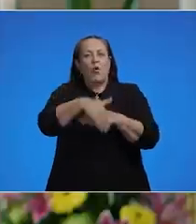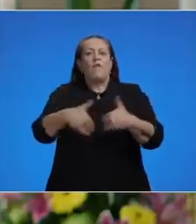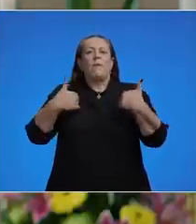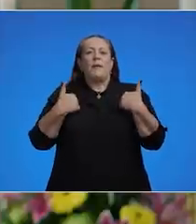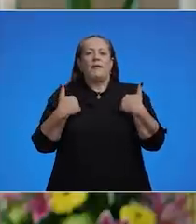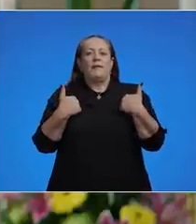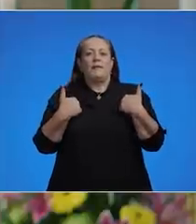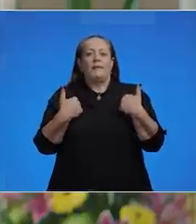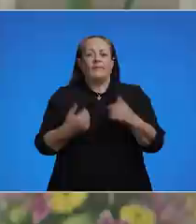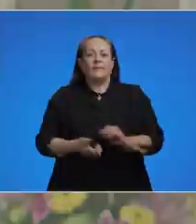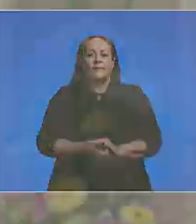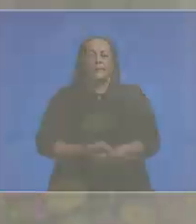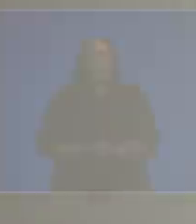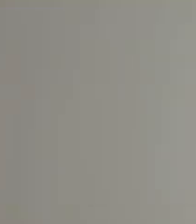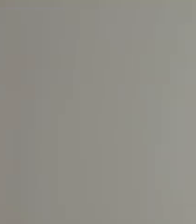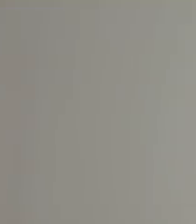in memory of me.